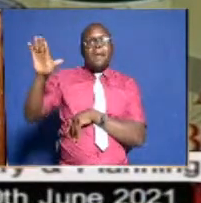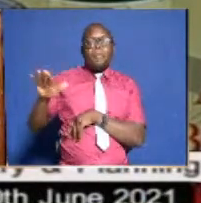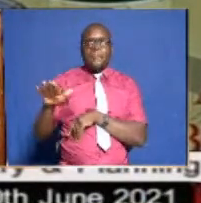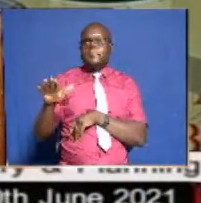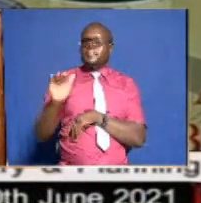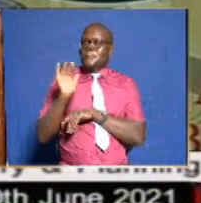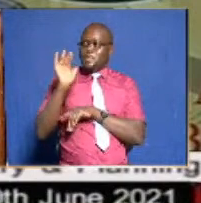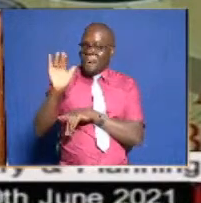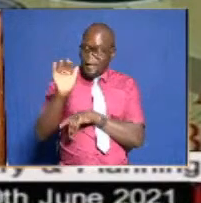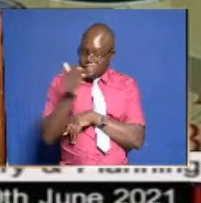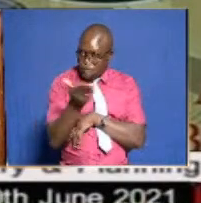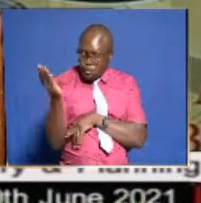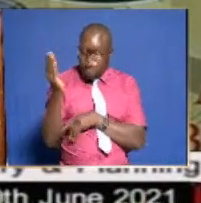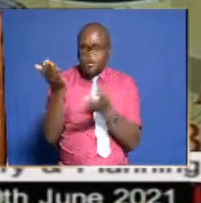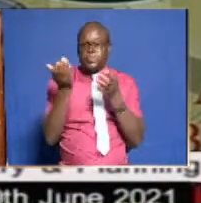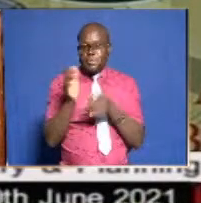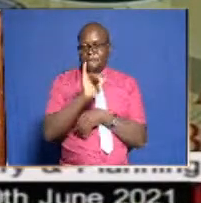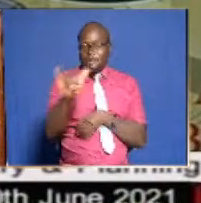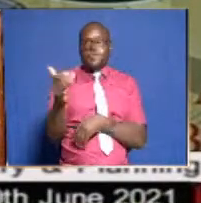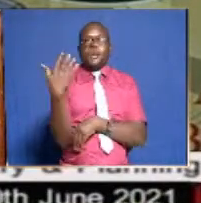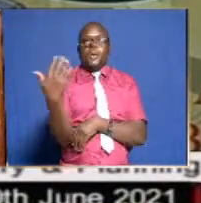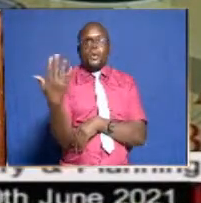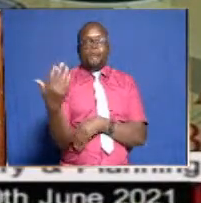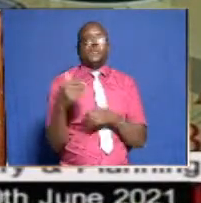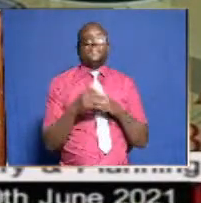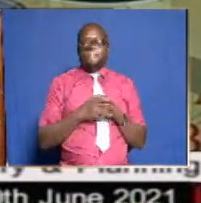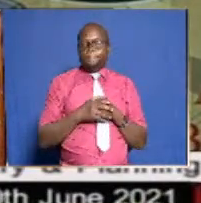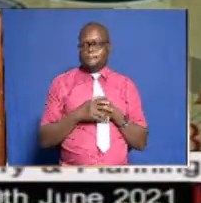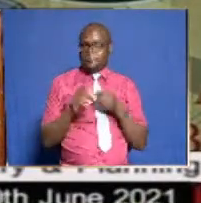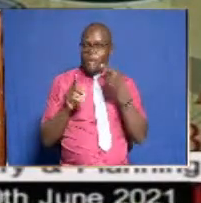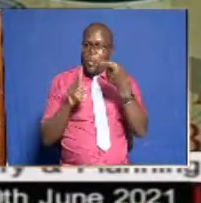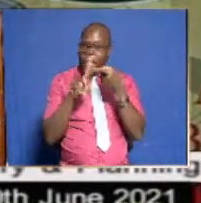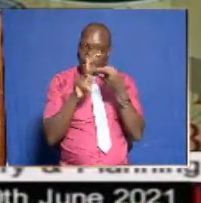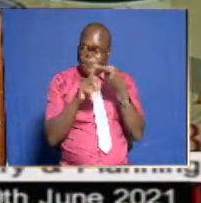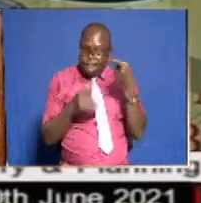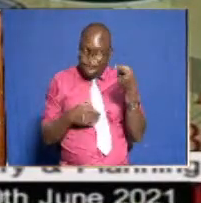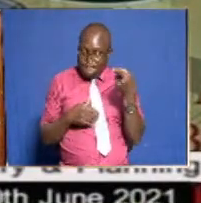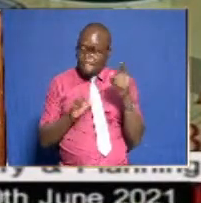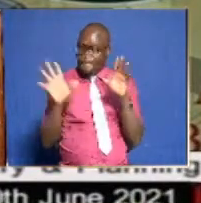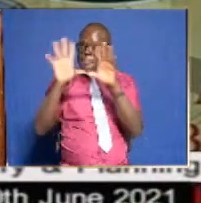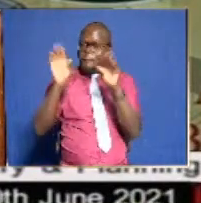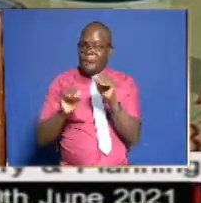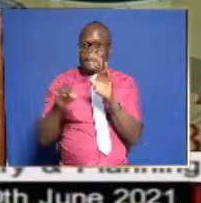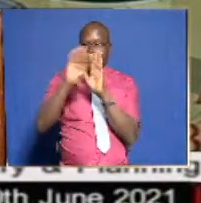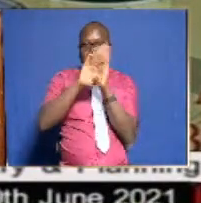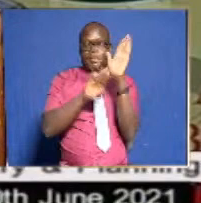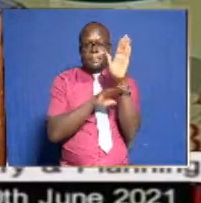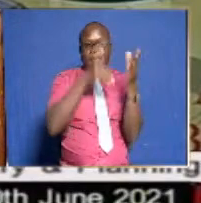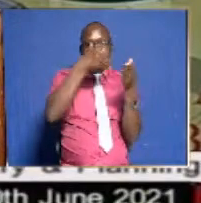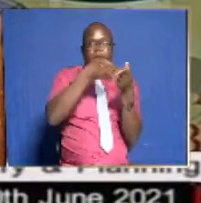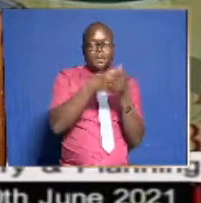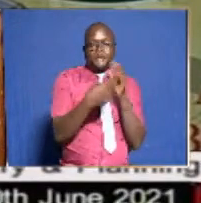that you graciously receive them. One, the budget statement for the financial